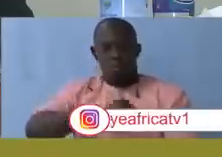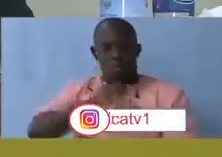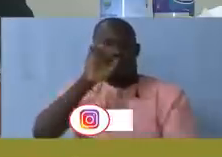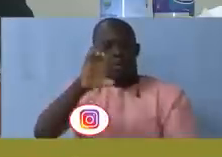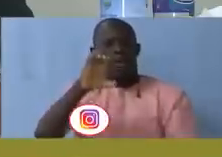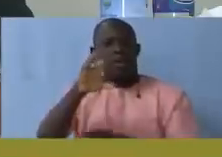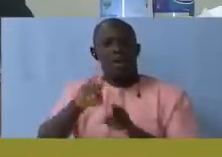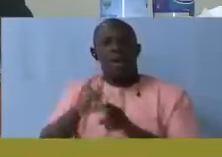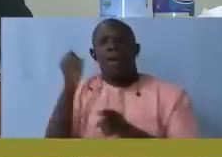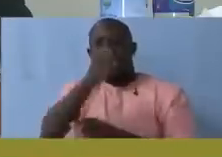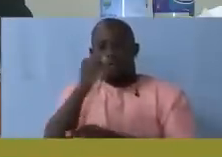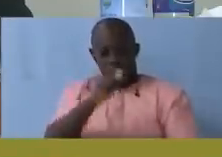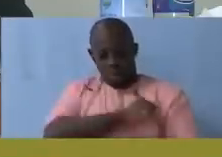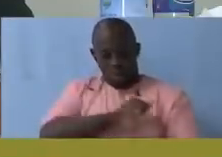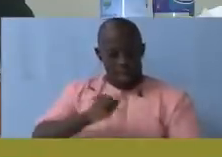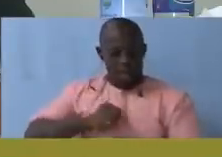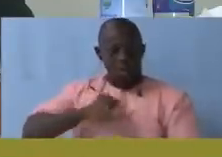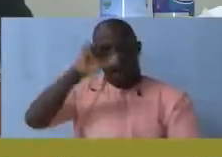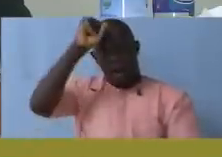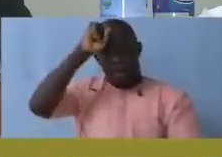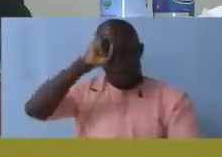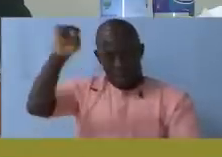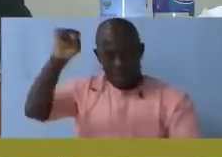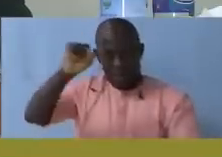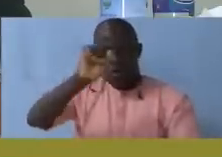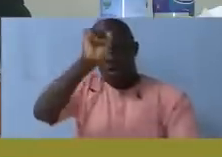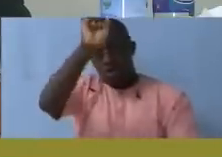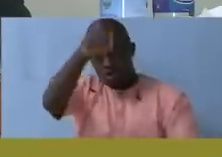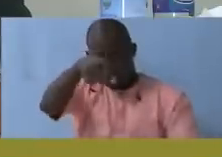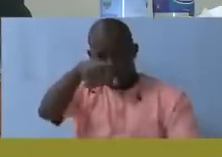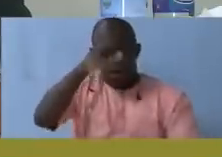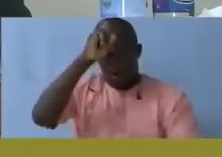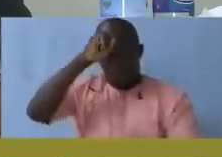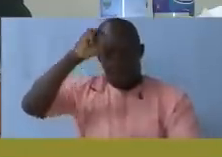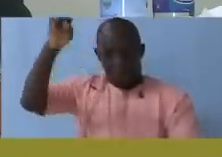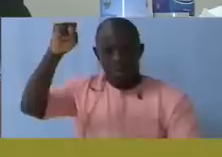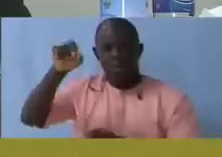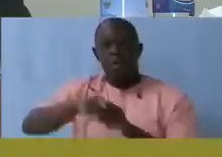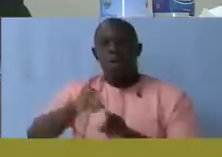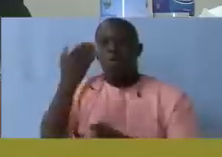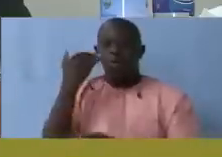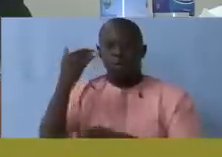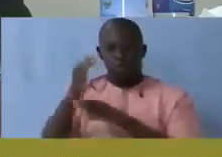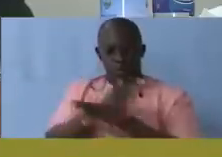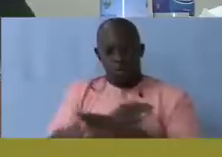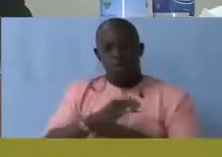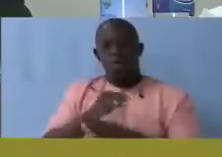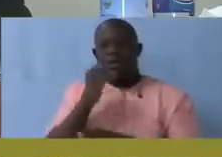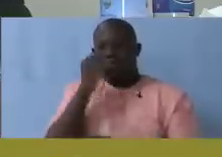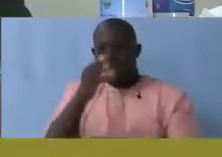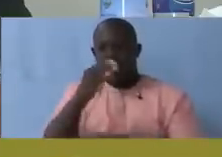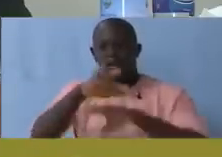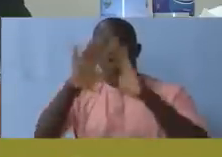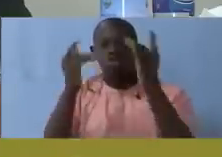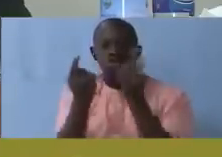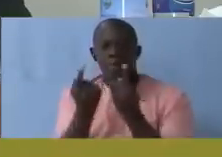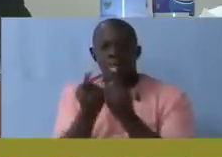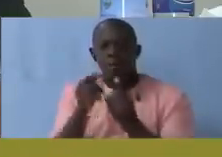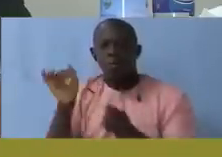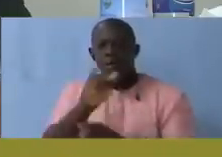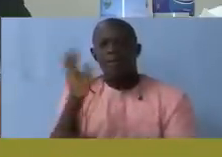Because our president, your president, was claiming something that was